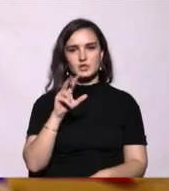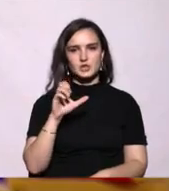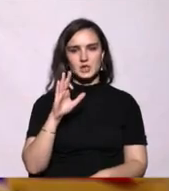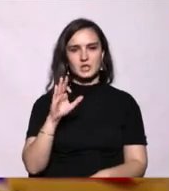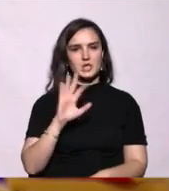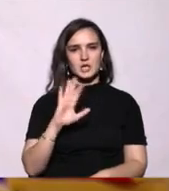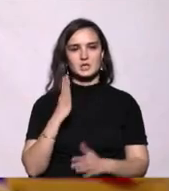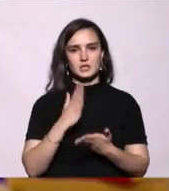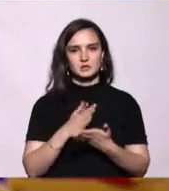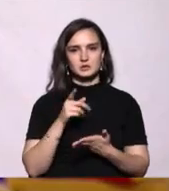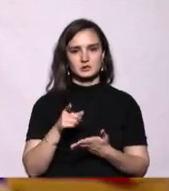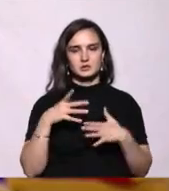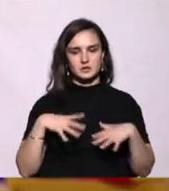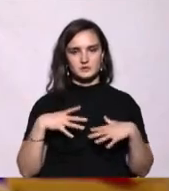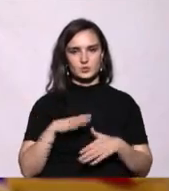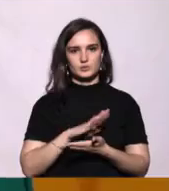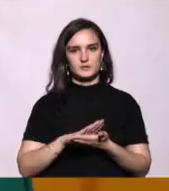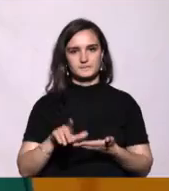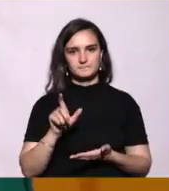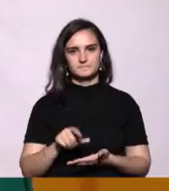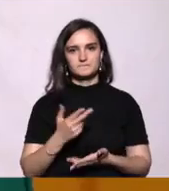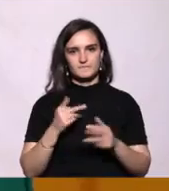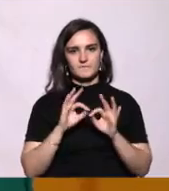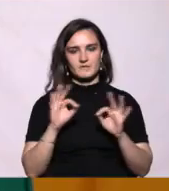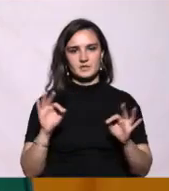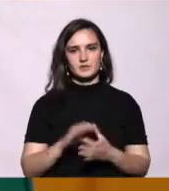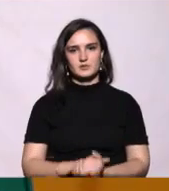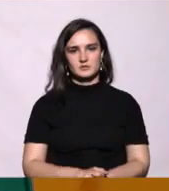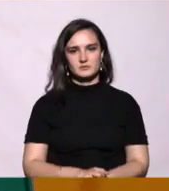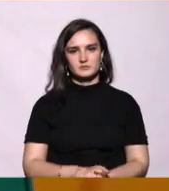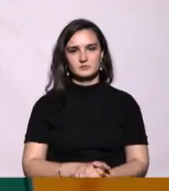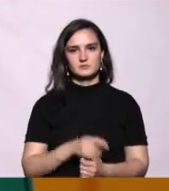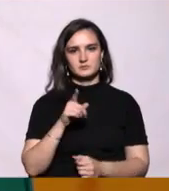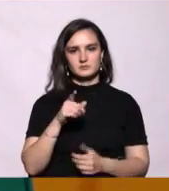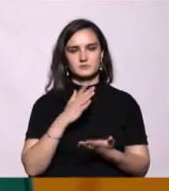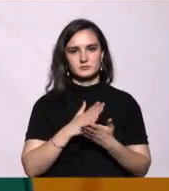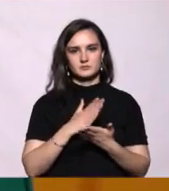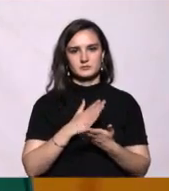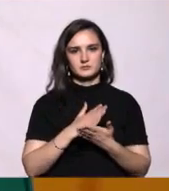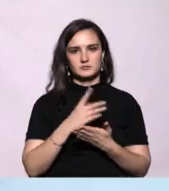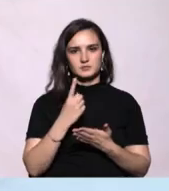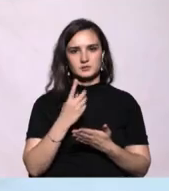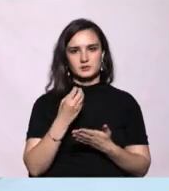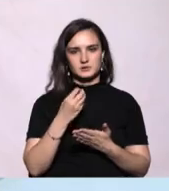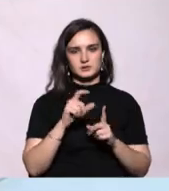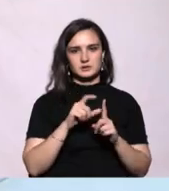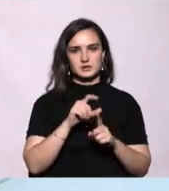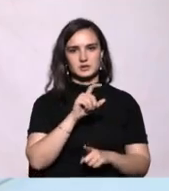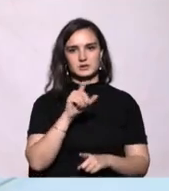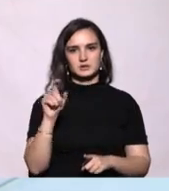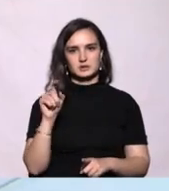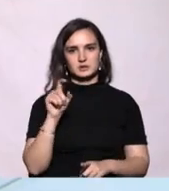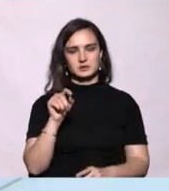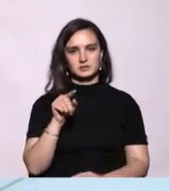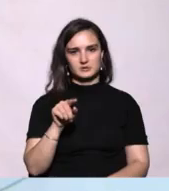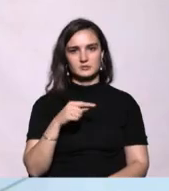is not from Georgia. Fantastic, Zach. And you have got one more sentence there.